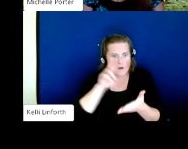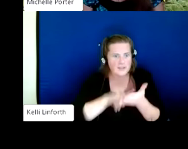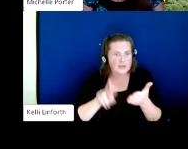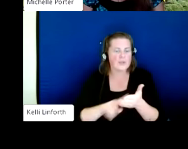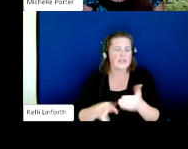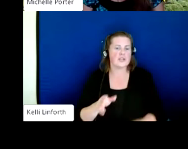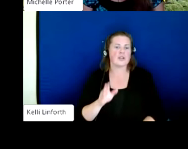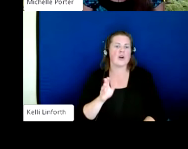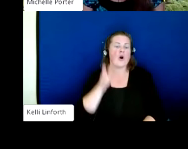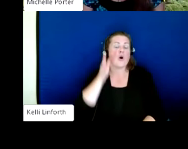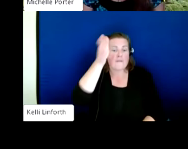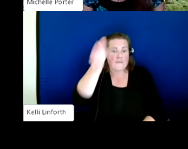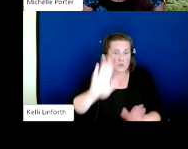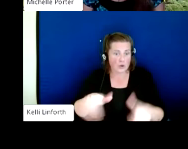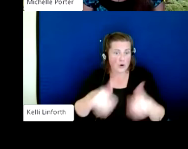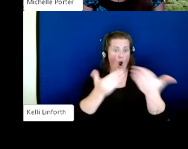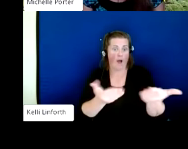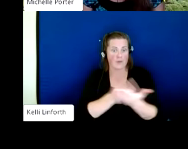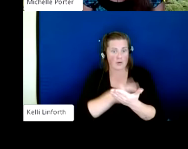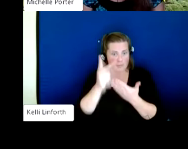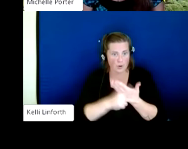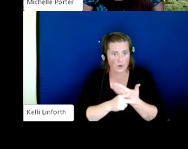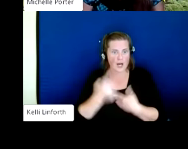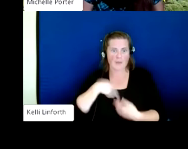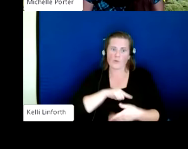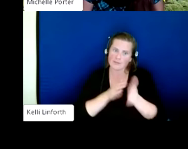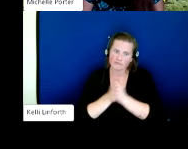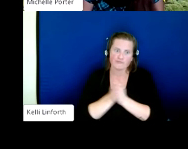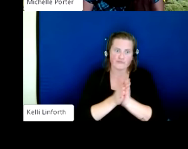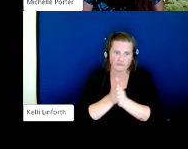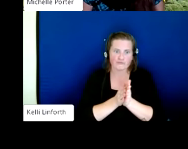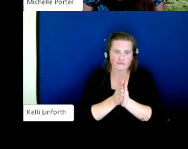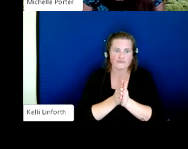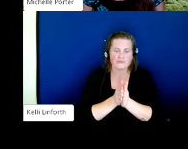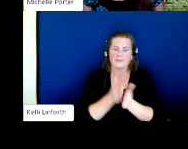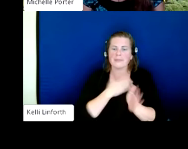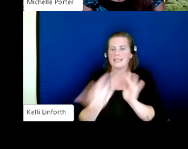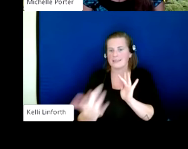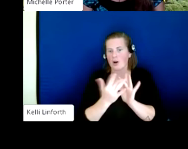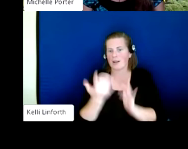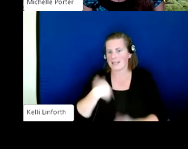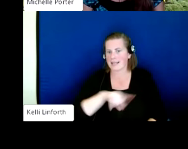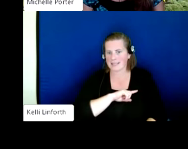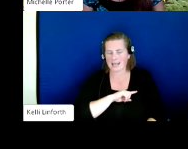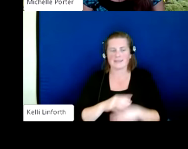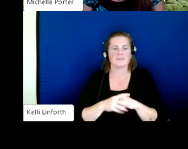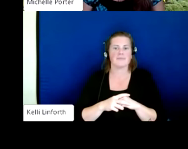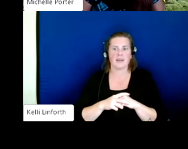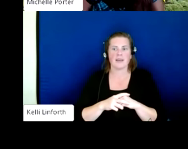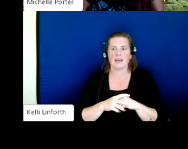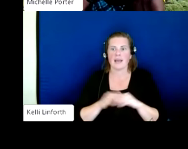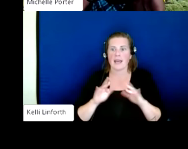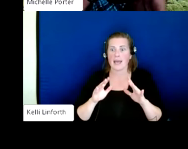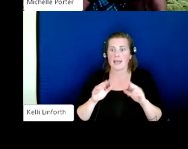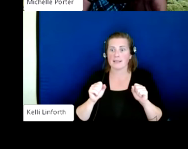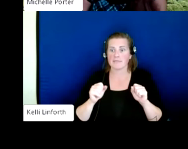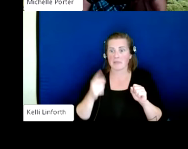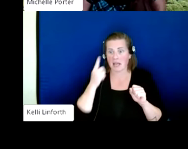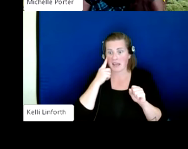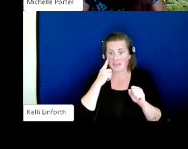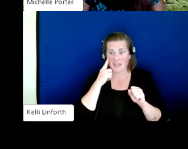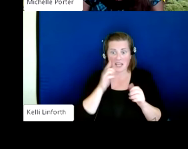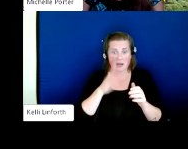program offerings. We'll be very interested to hear from you. And with that, I will conclude